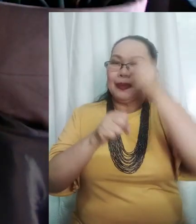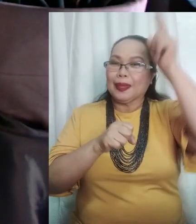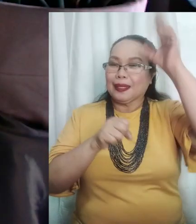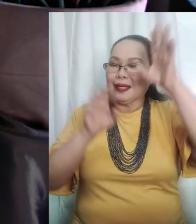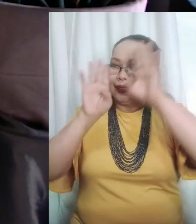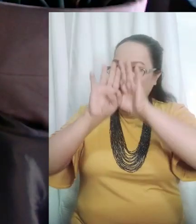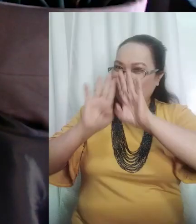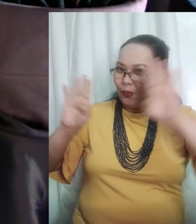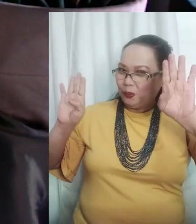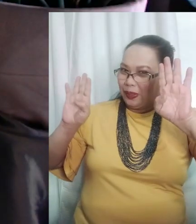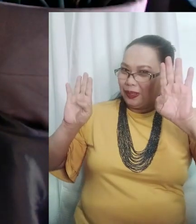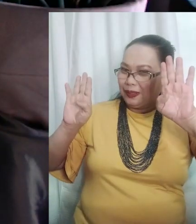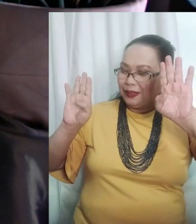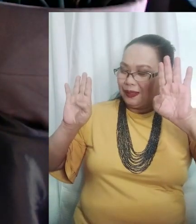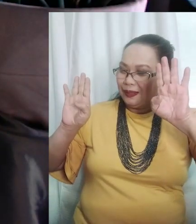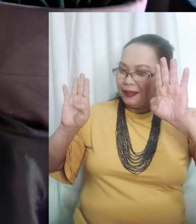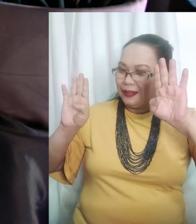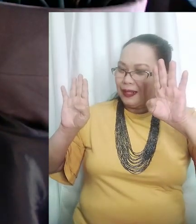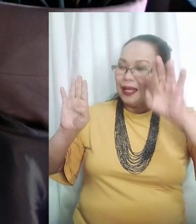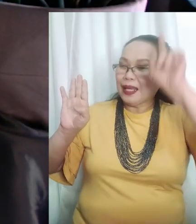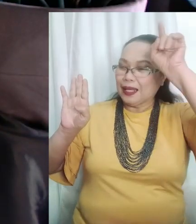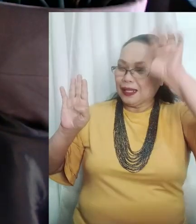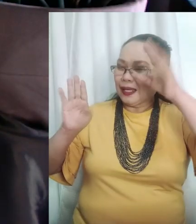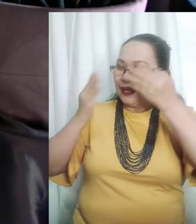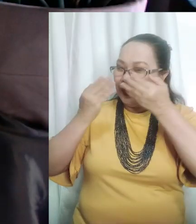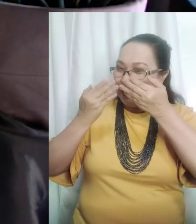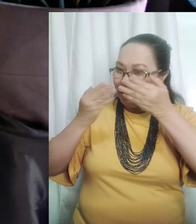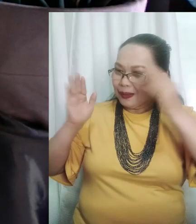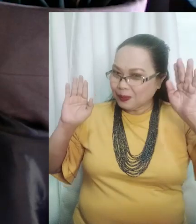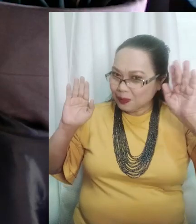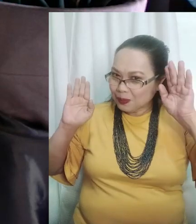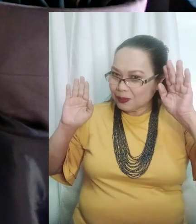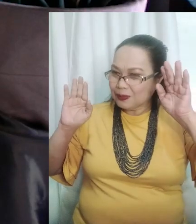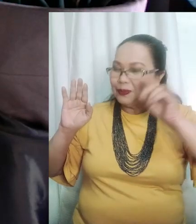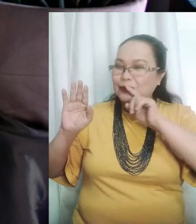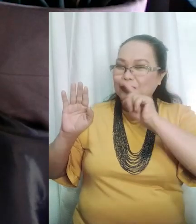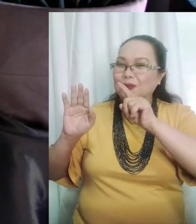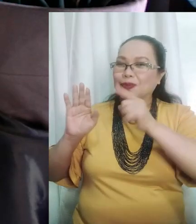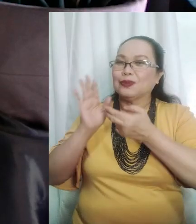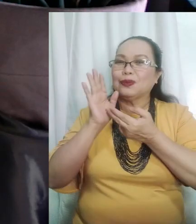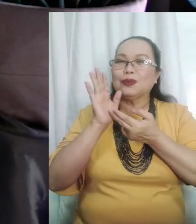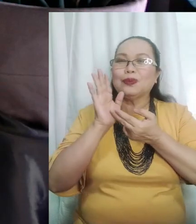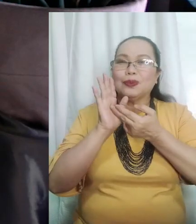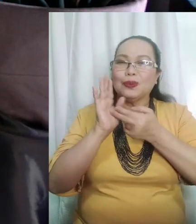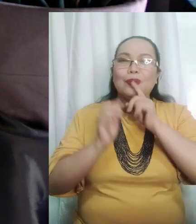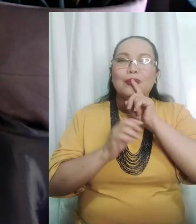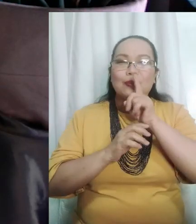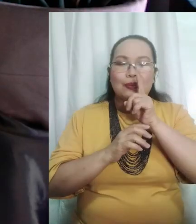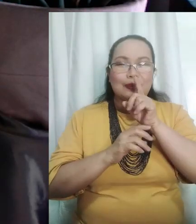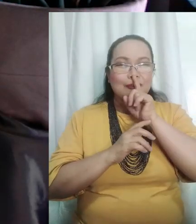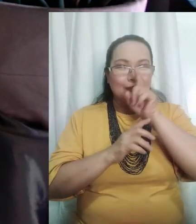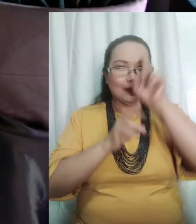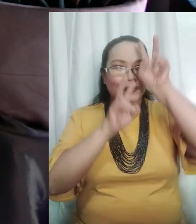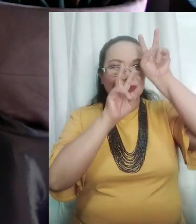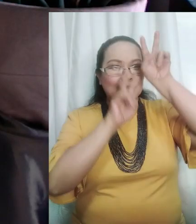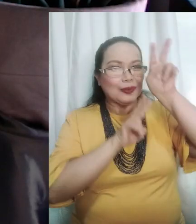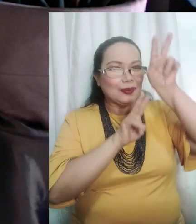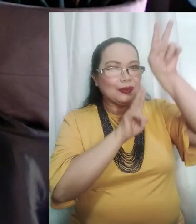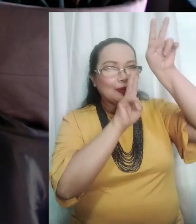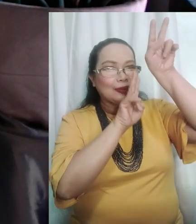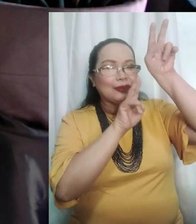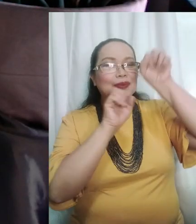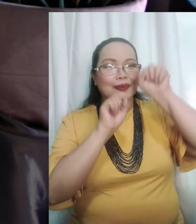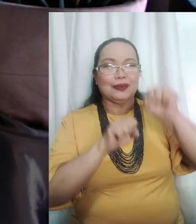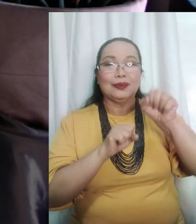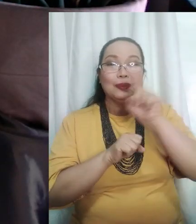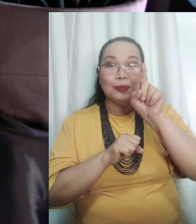myself real to them. That means connect to them in a very real way. What's our lesson